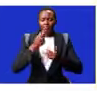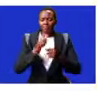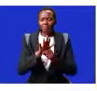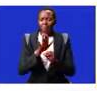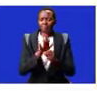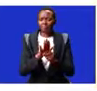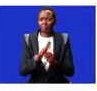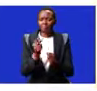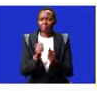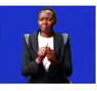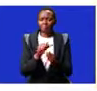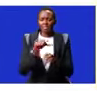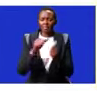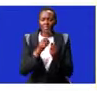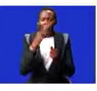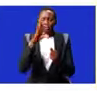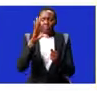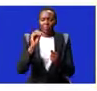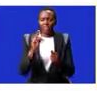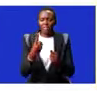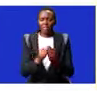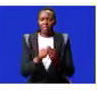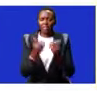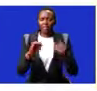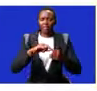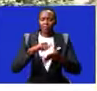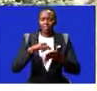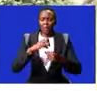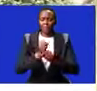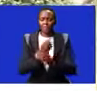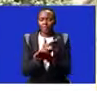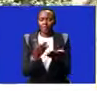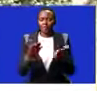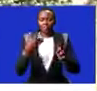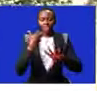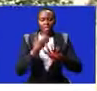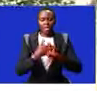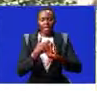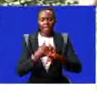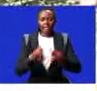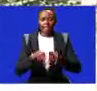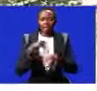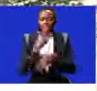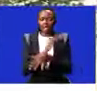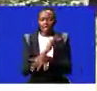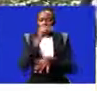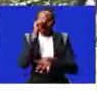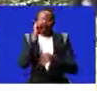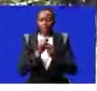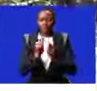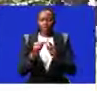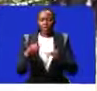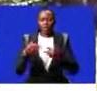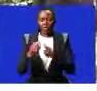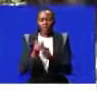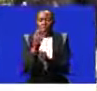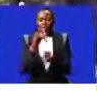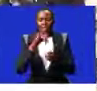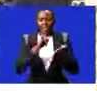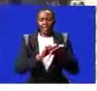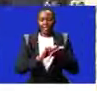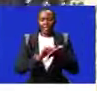around 250,000. Koro ma miyo weche bedo matek. Ka koro gikwayo piny owacho mondo jiwe lwete kendo chwegi